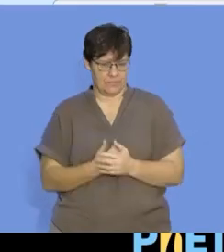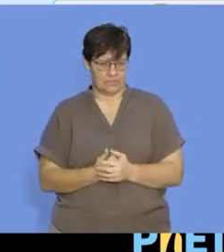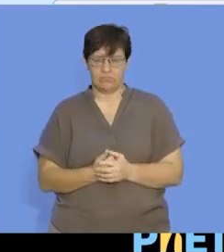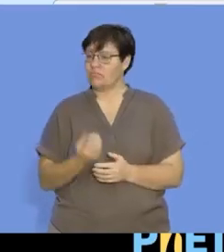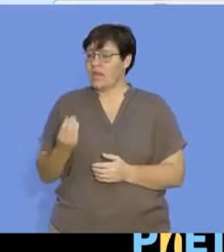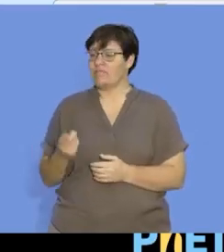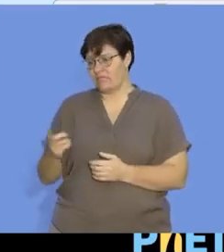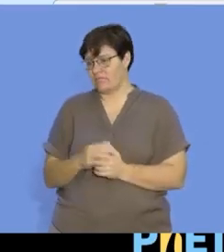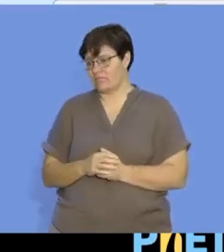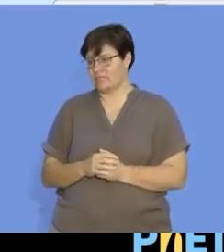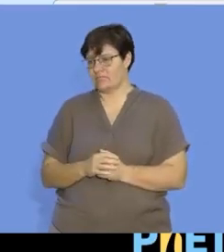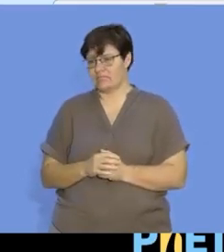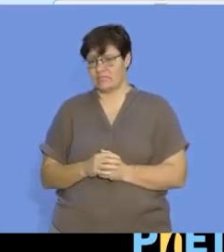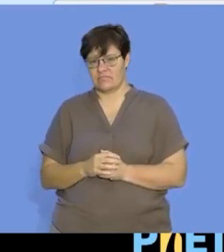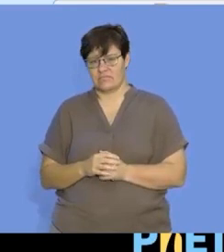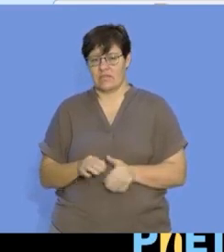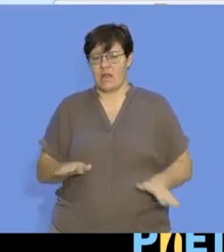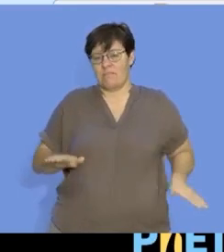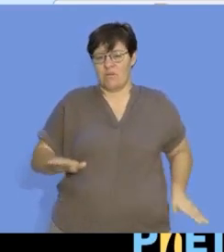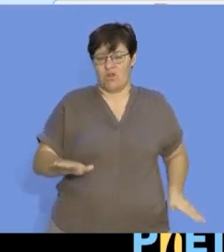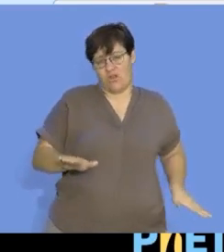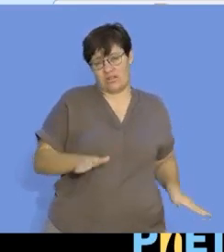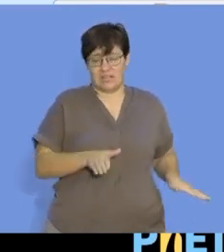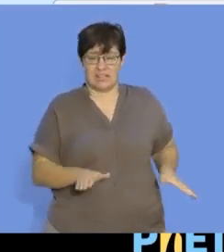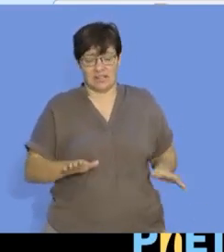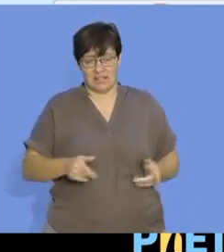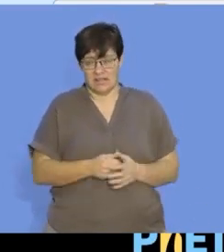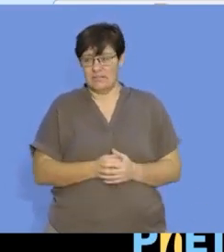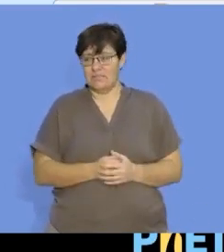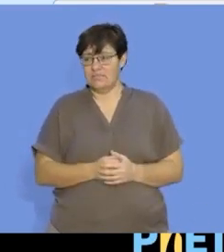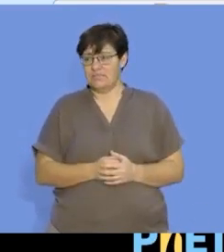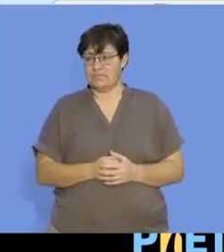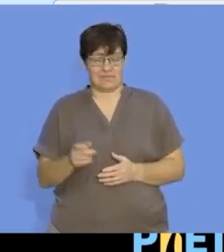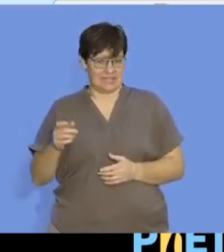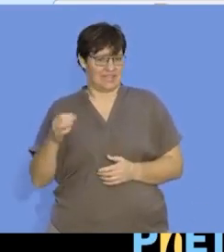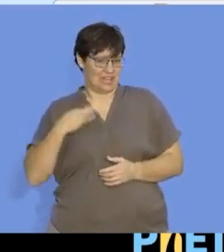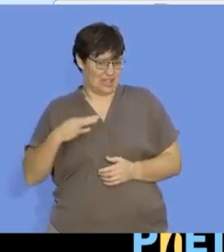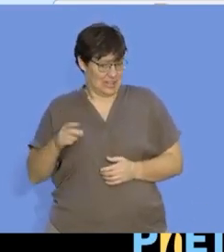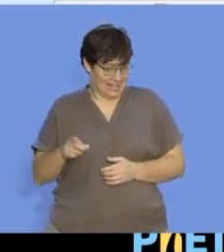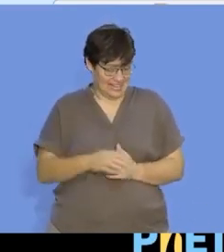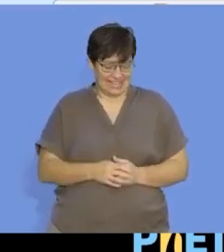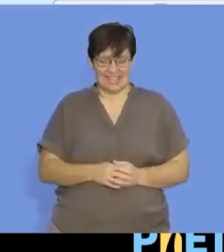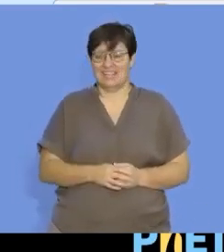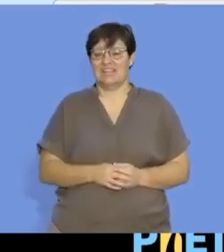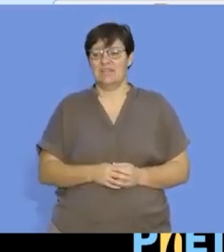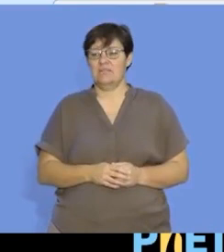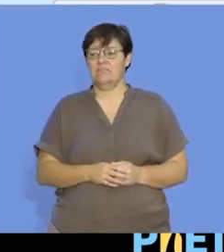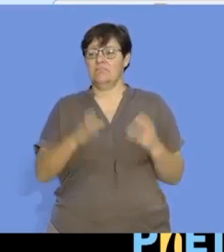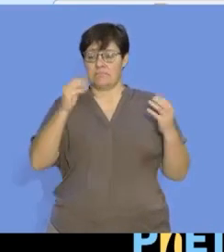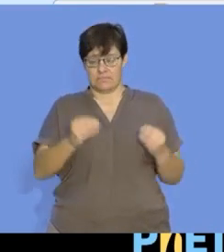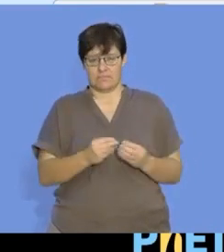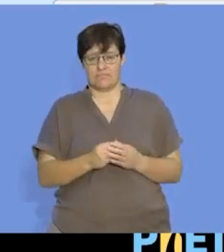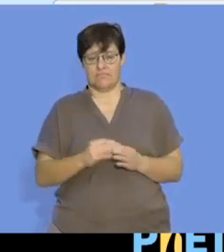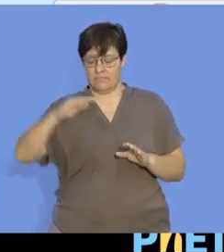here is I have a little skateboarder. All right, there she is, I think. And we have